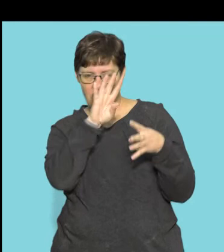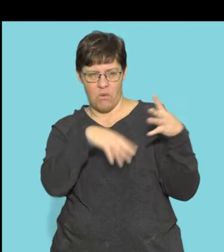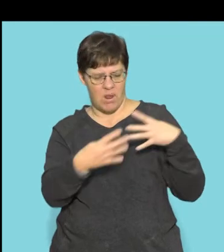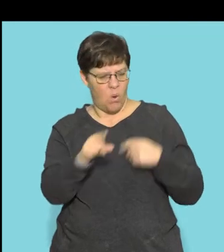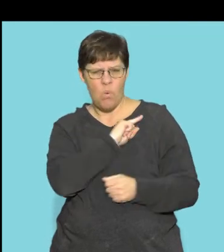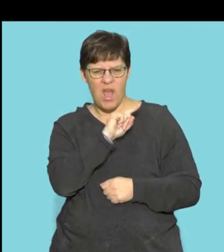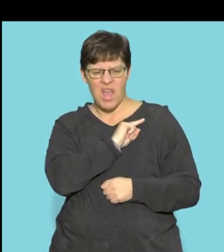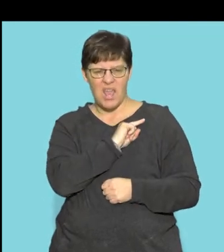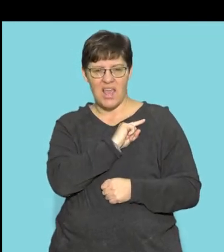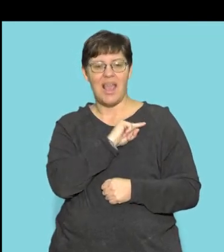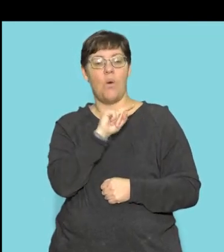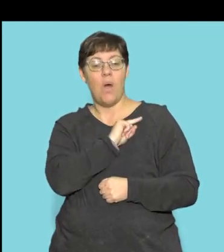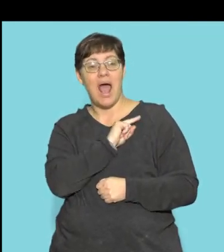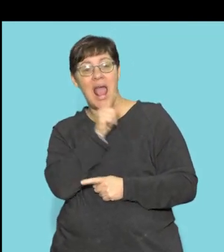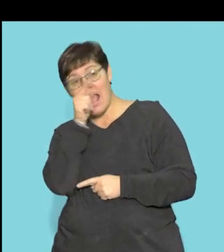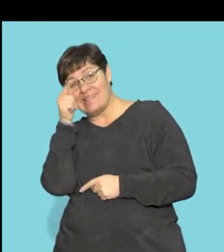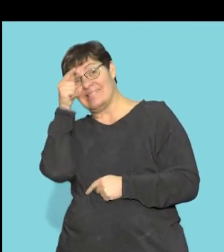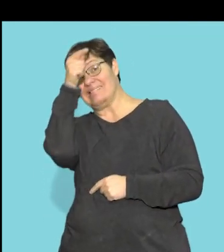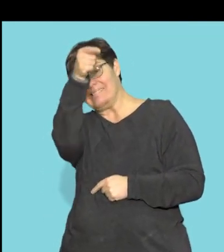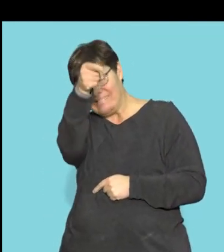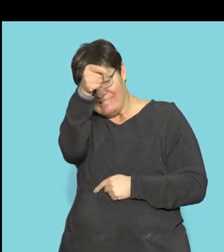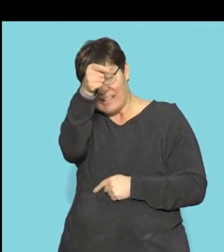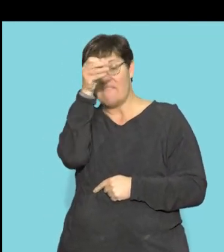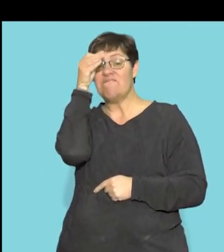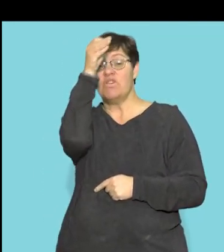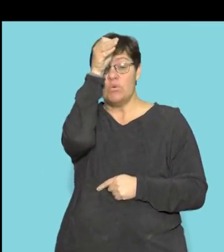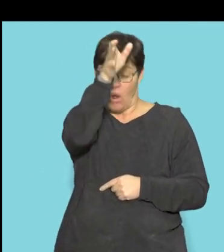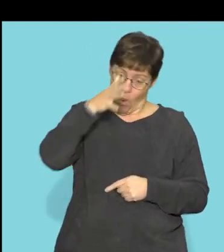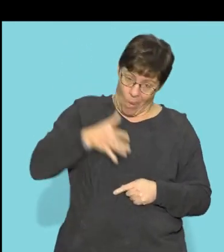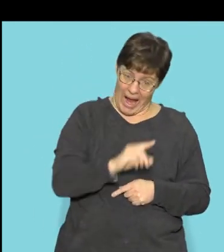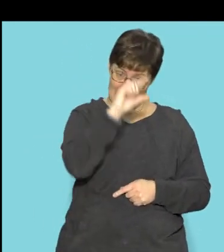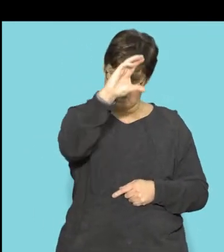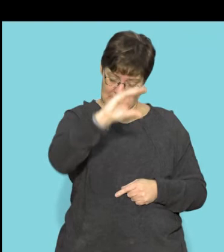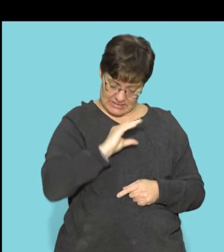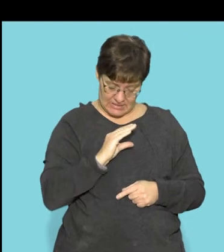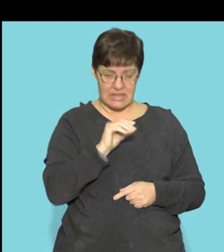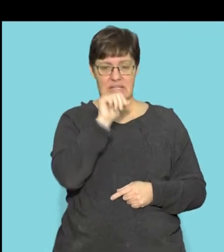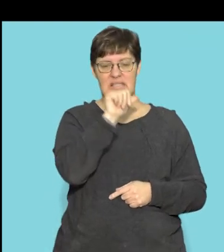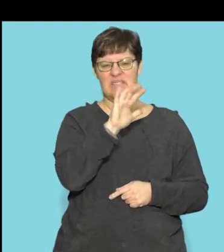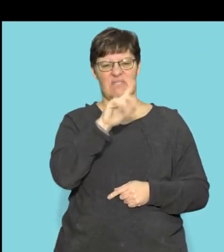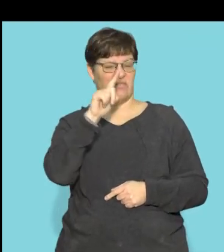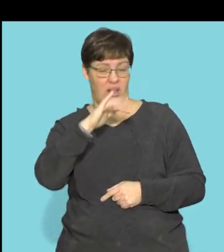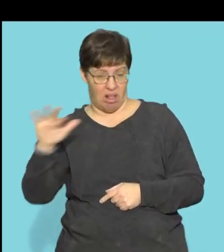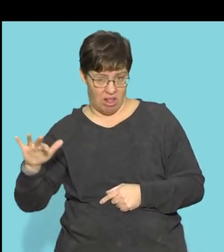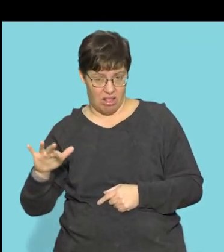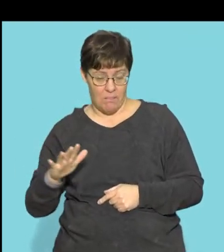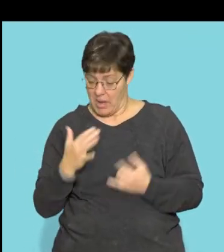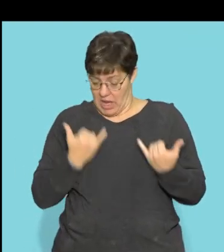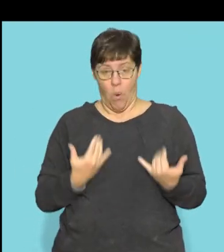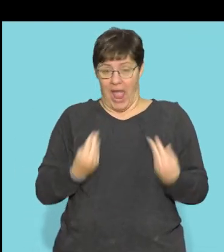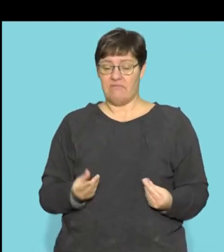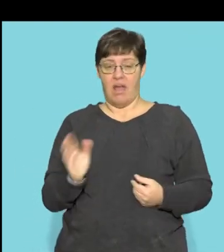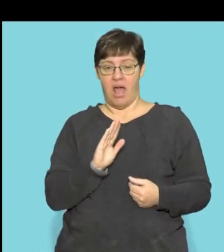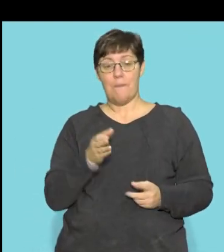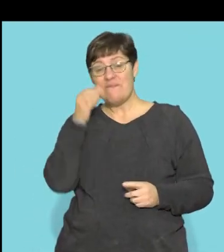value? Because this is the amount I want to get in future. It's not the amount I have now. No, I want to get